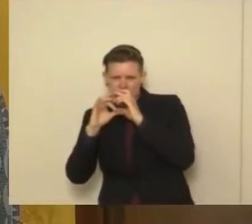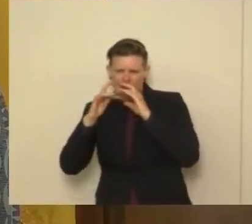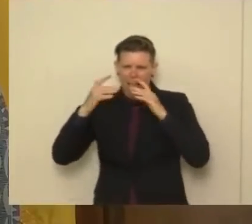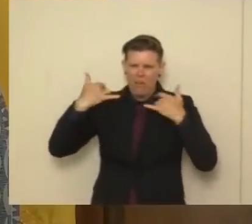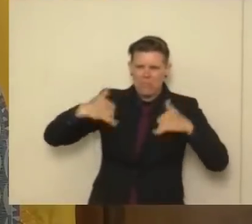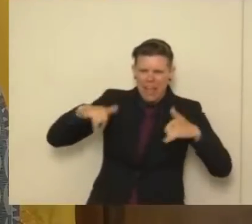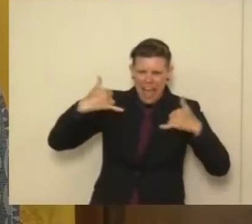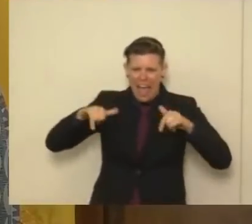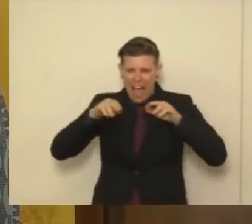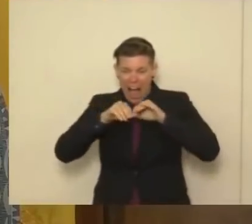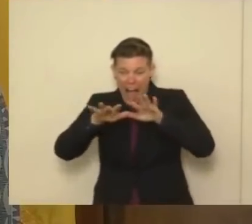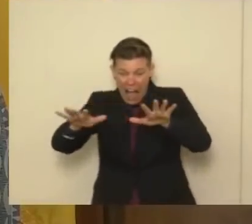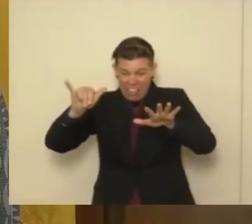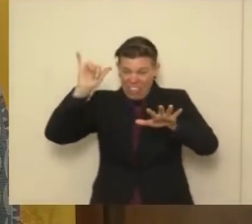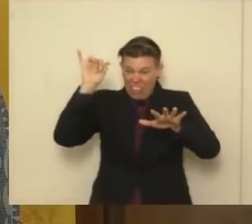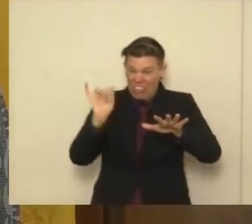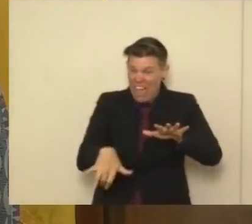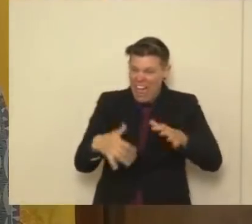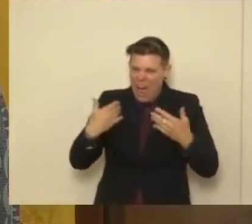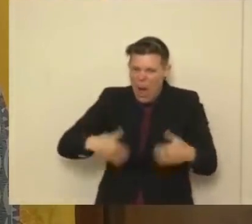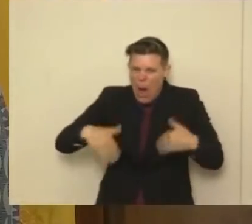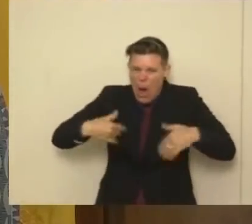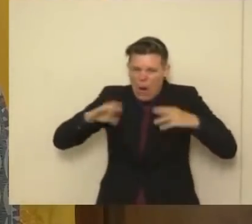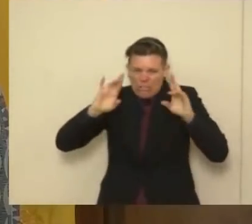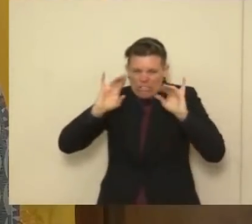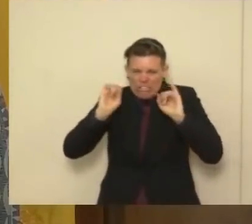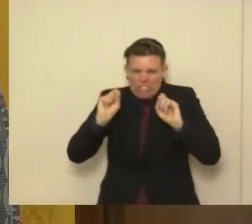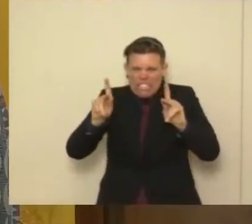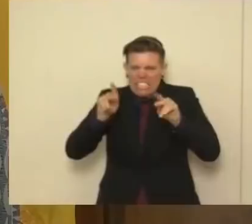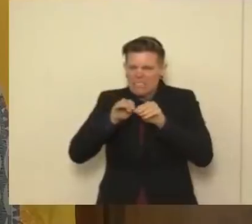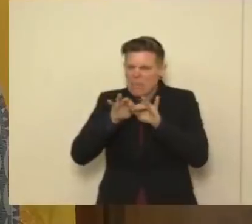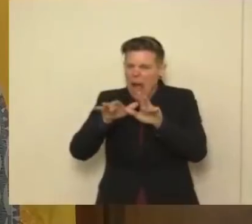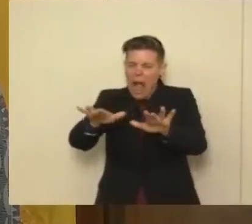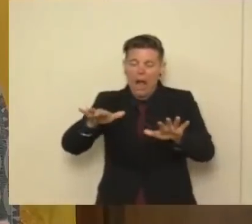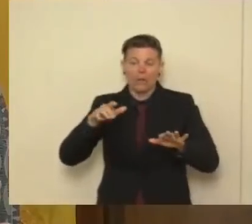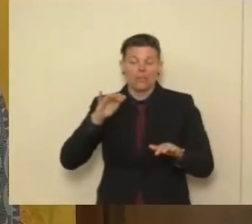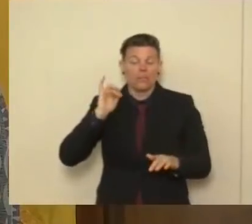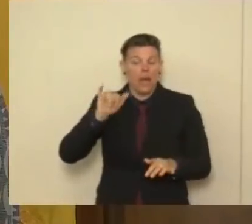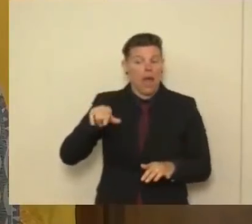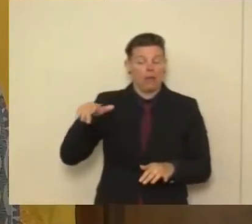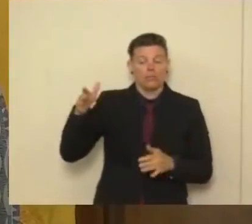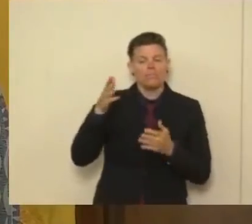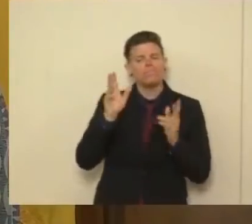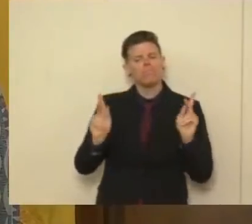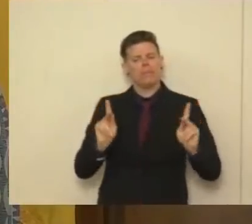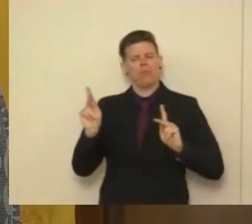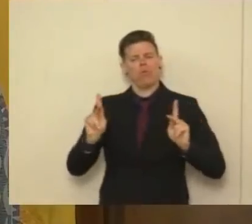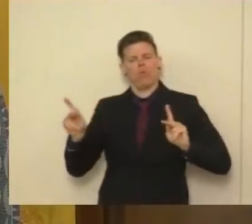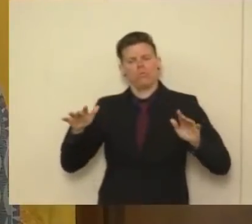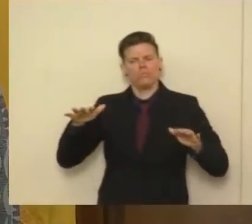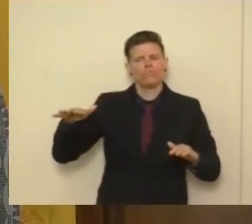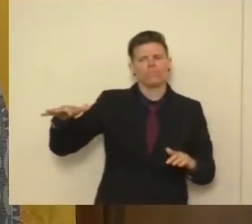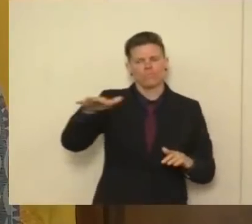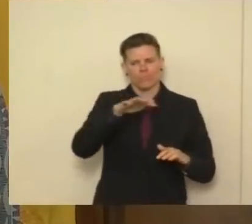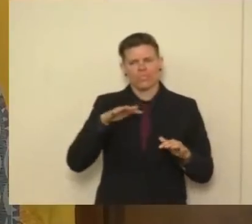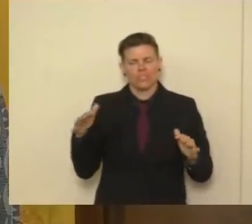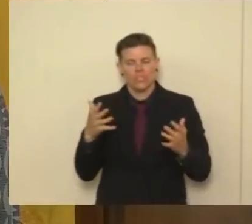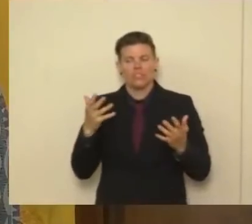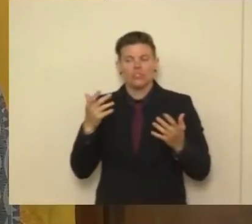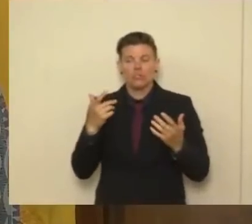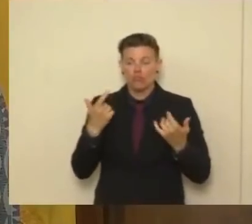highest possible risk. And do I think people in general are purposely trying to